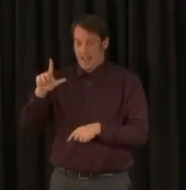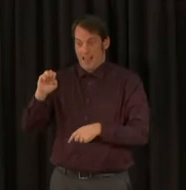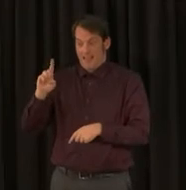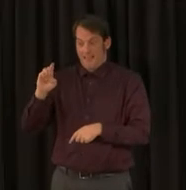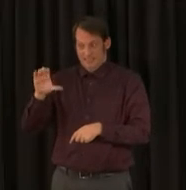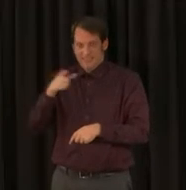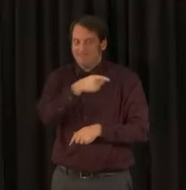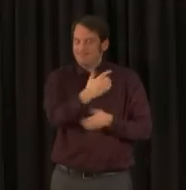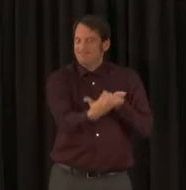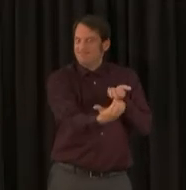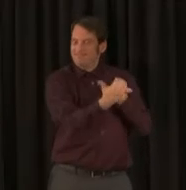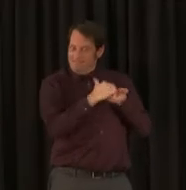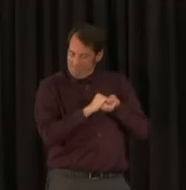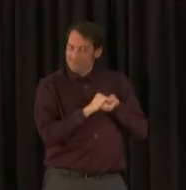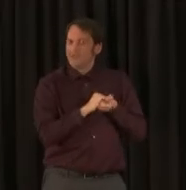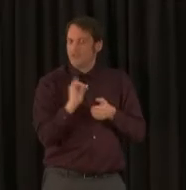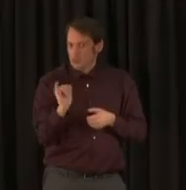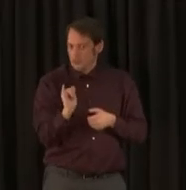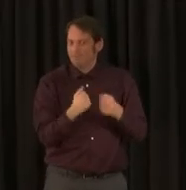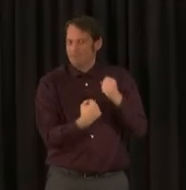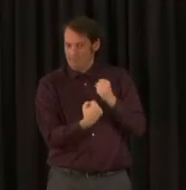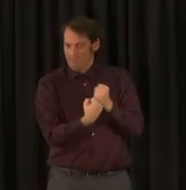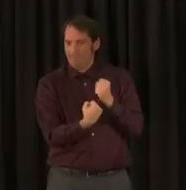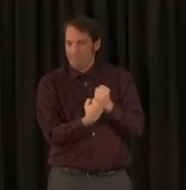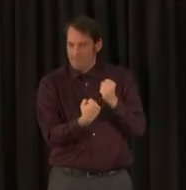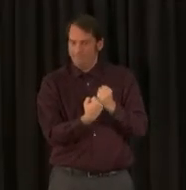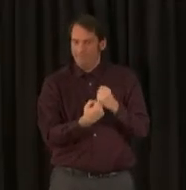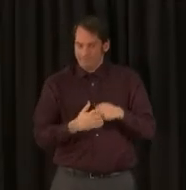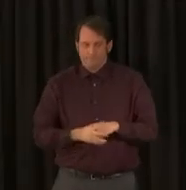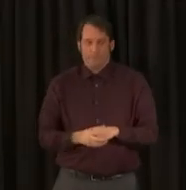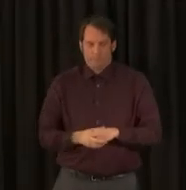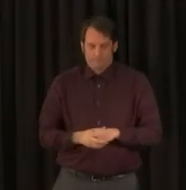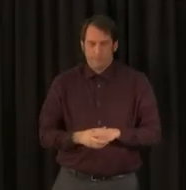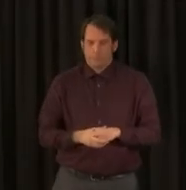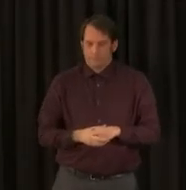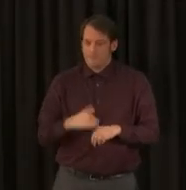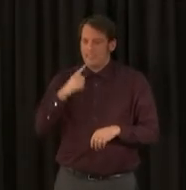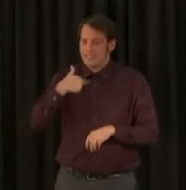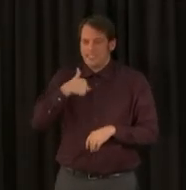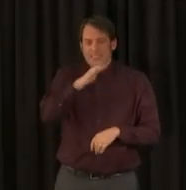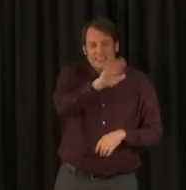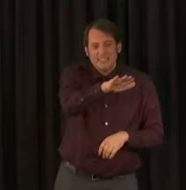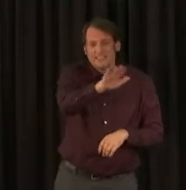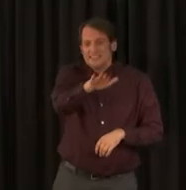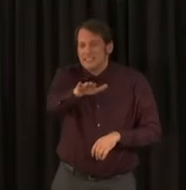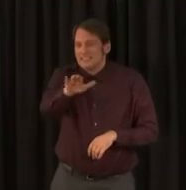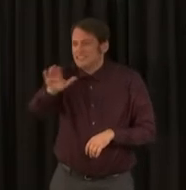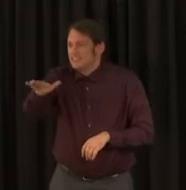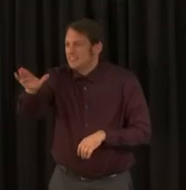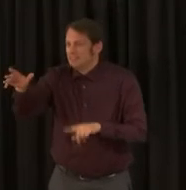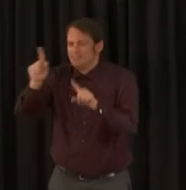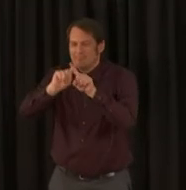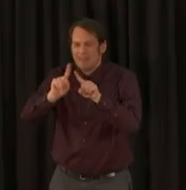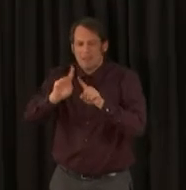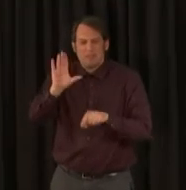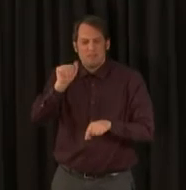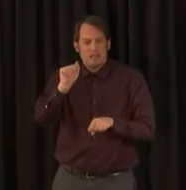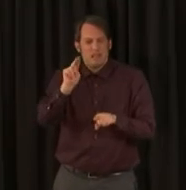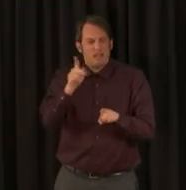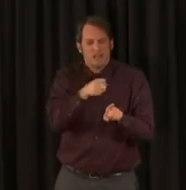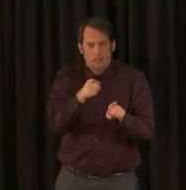became a lifeline for us after approaching various banks that, we were told that if we